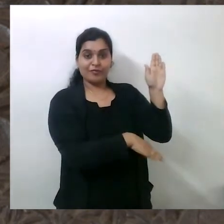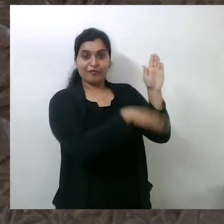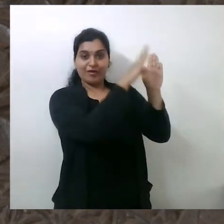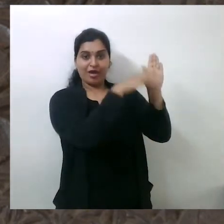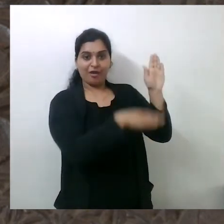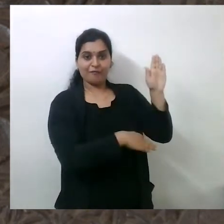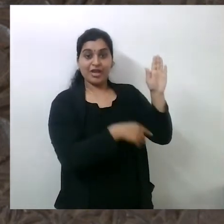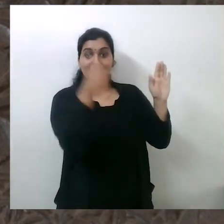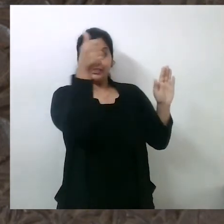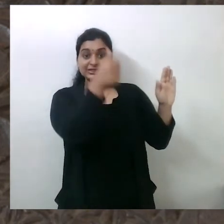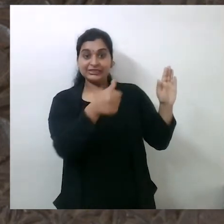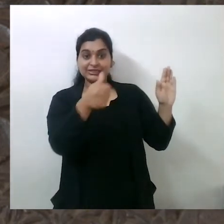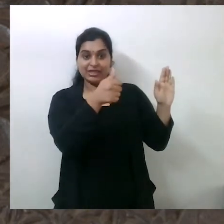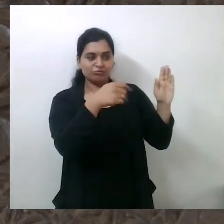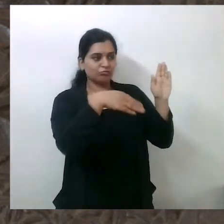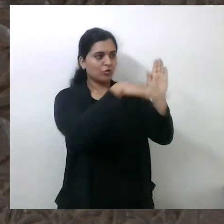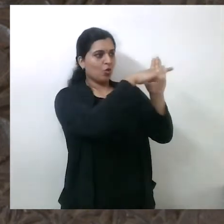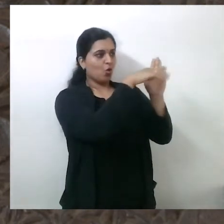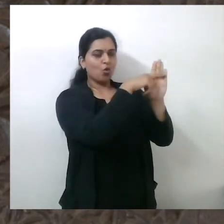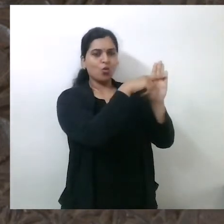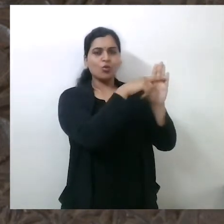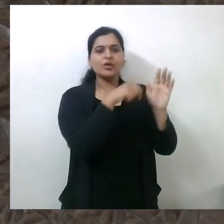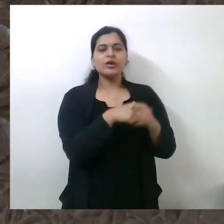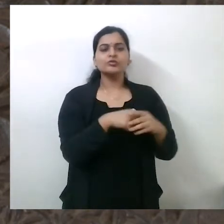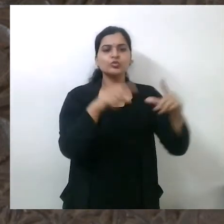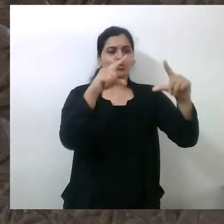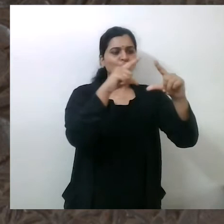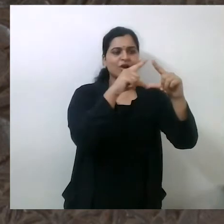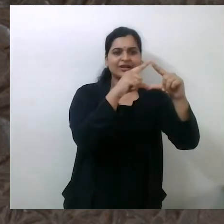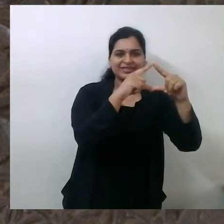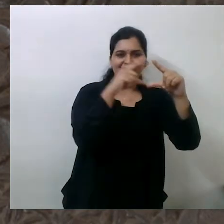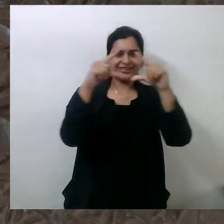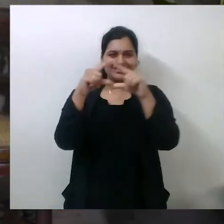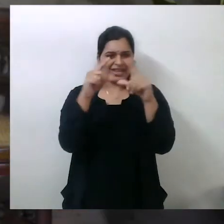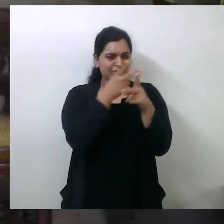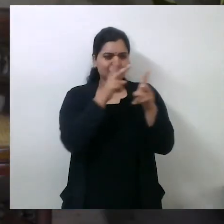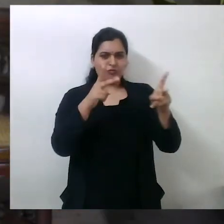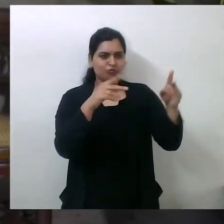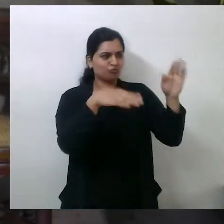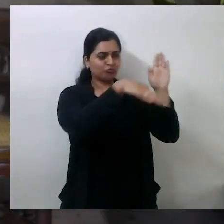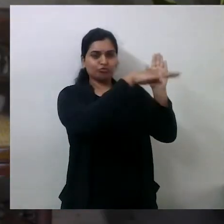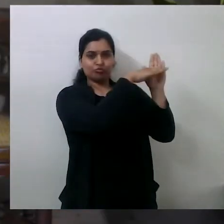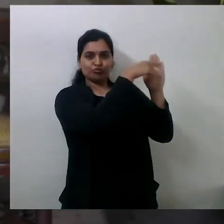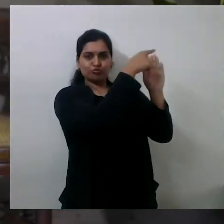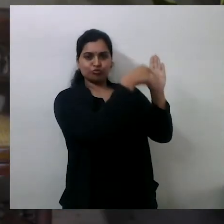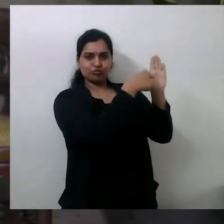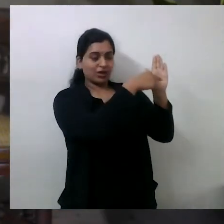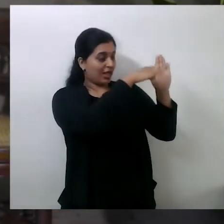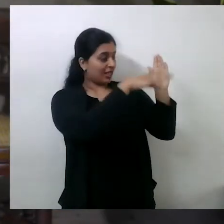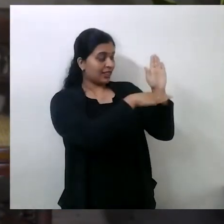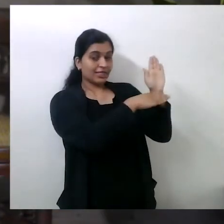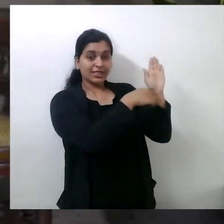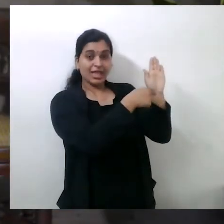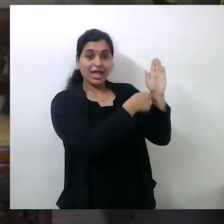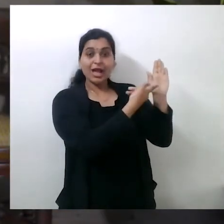Now the Shatcon comprises of two triangles, an upward triangle and a downward triangle. Now this is a yantra that represents